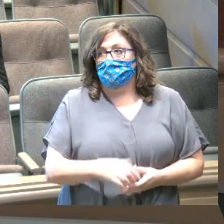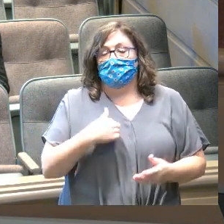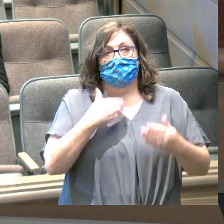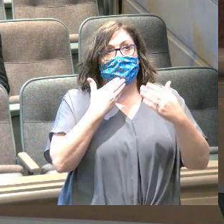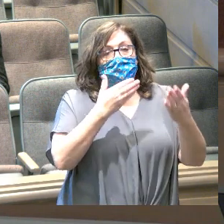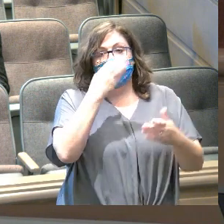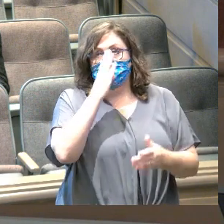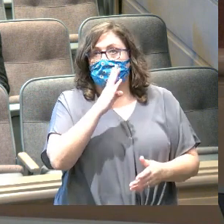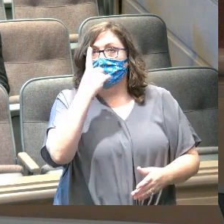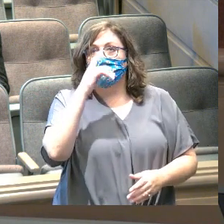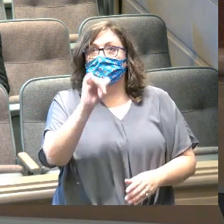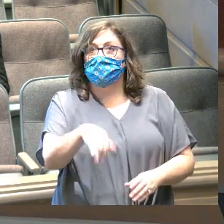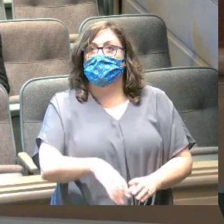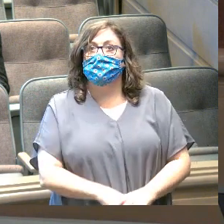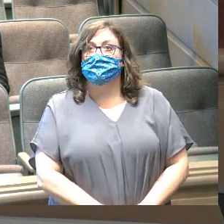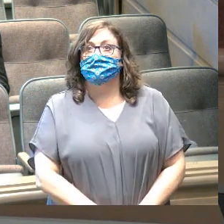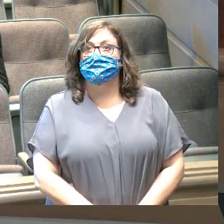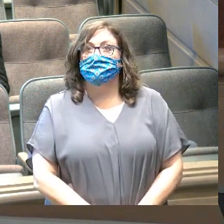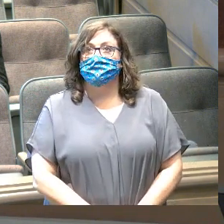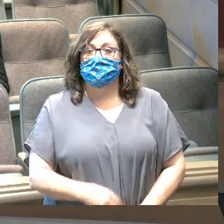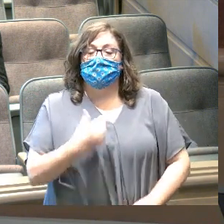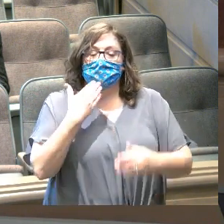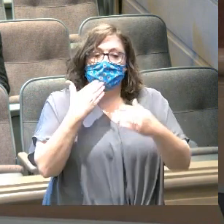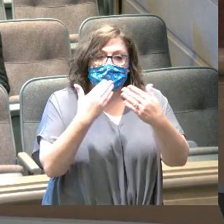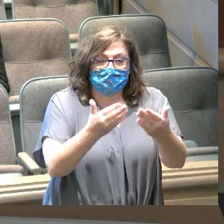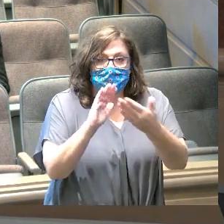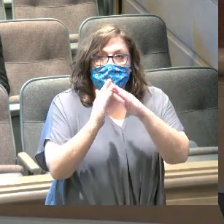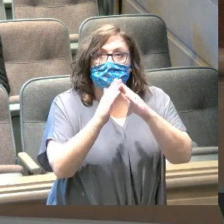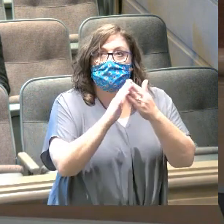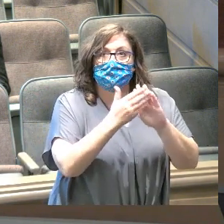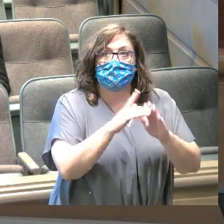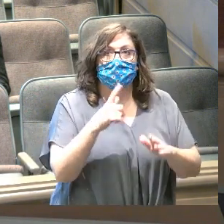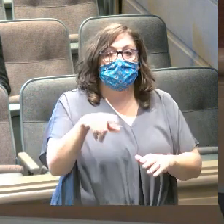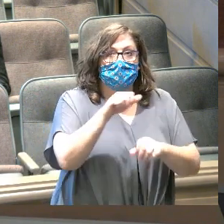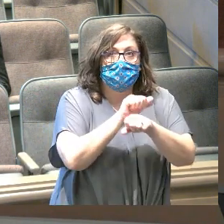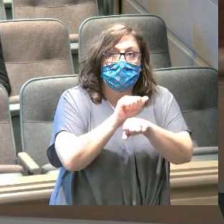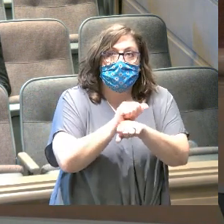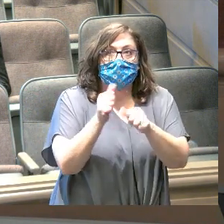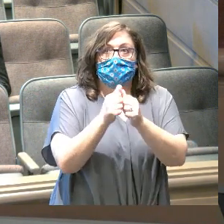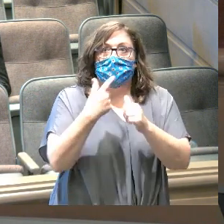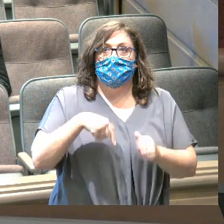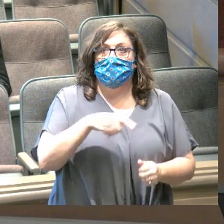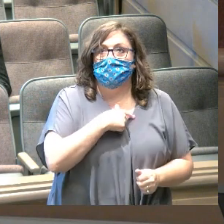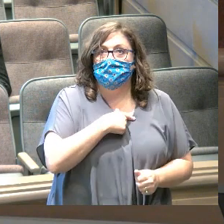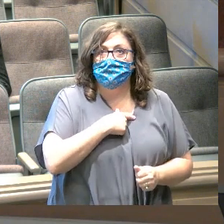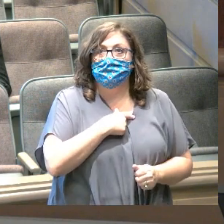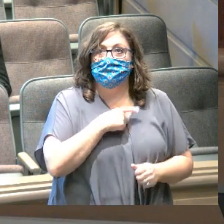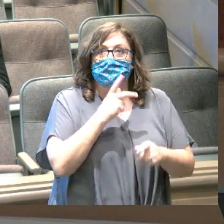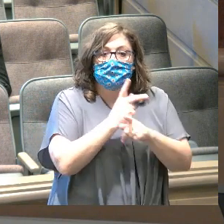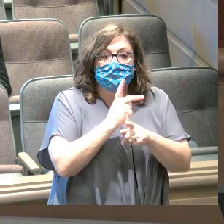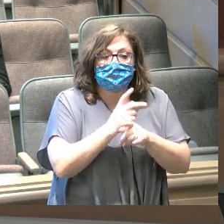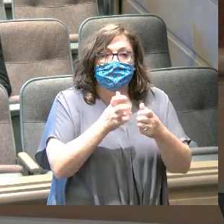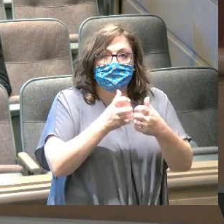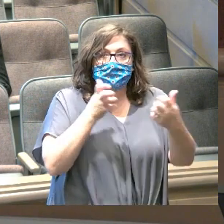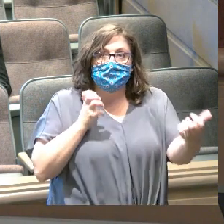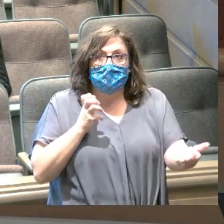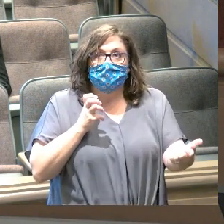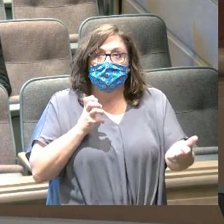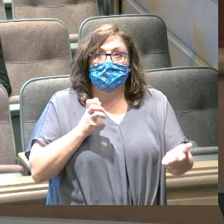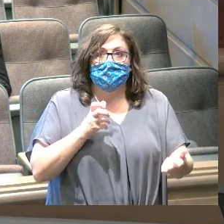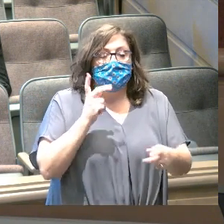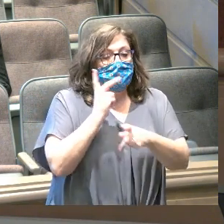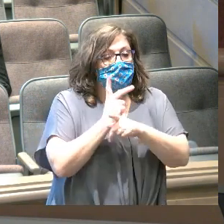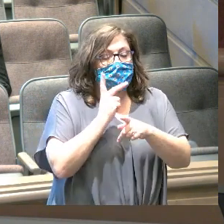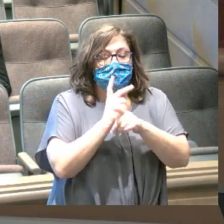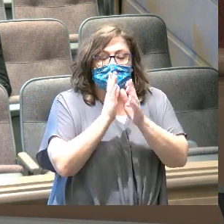for that. I want to thank the community, the ones that have worked with us, practicing social distancing. I want to say keep